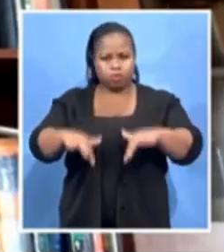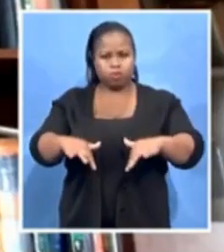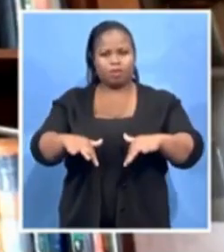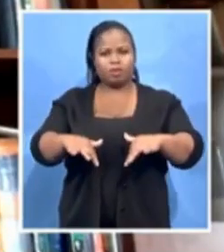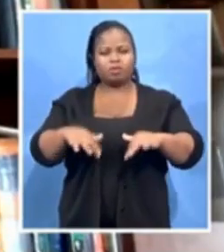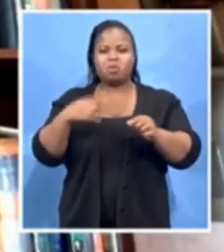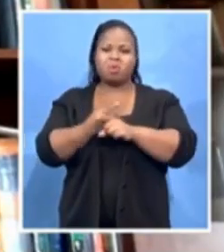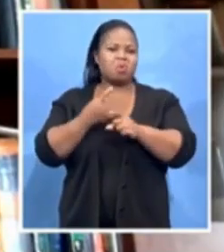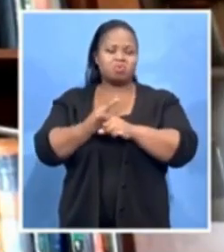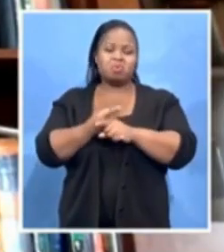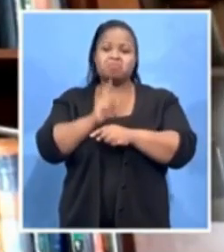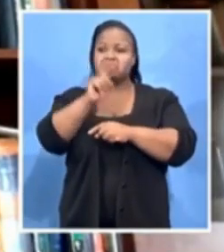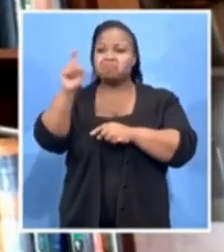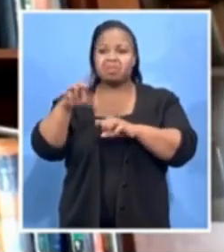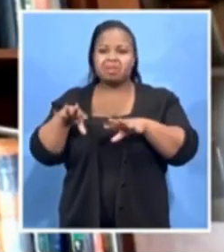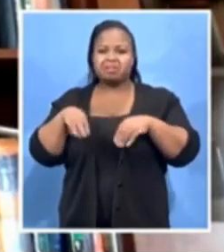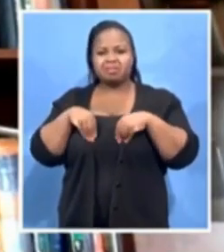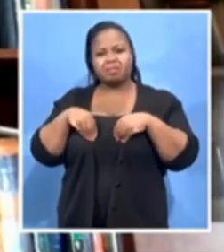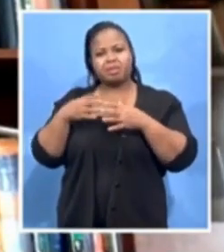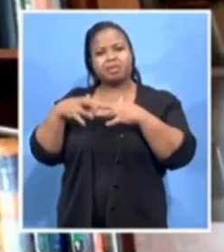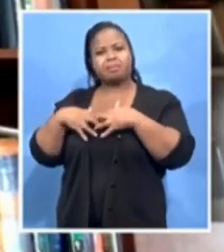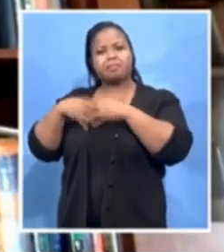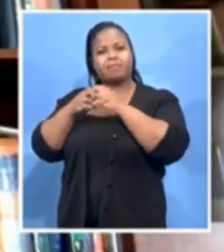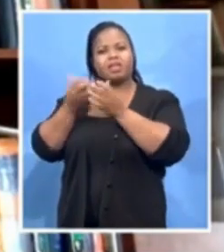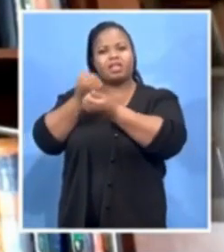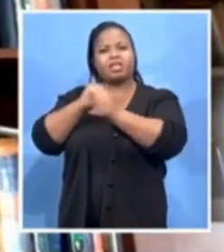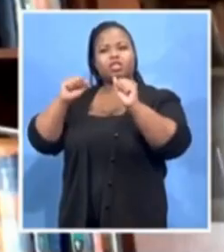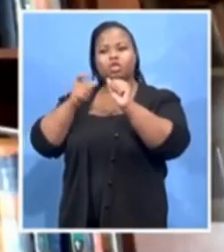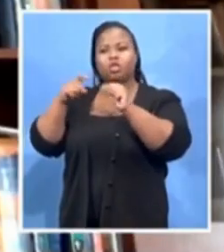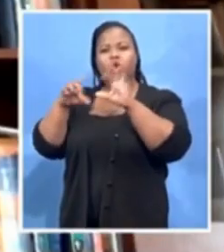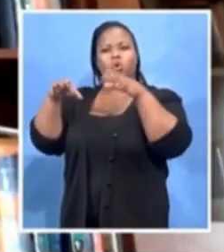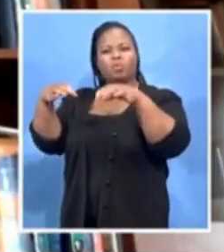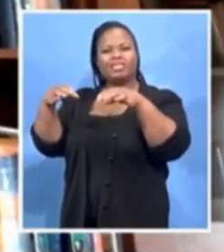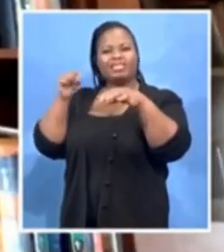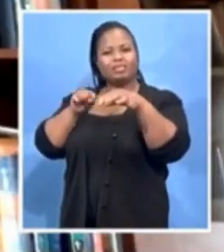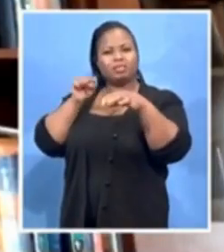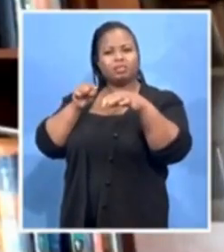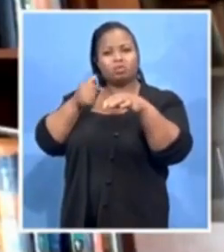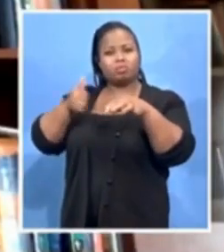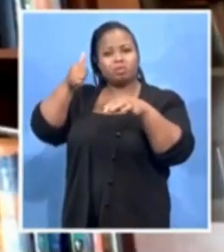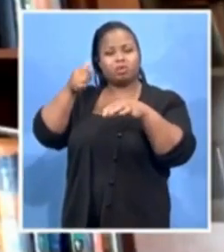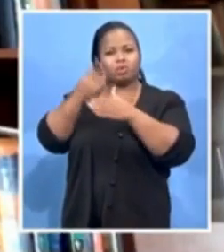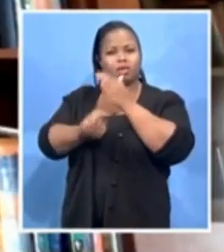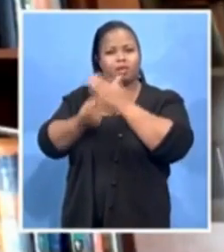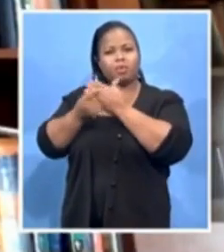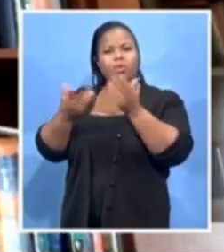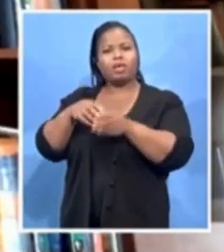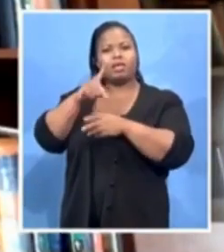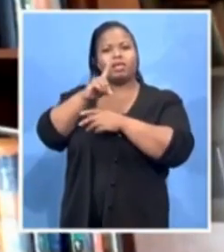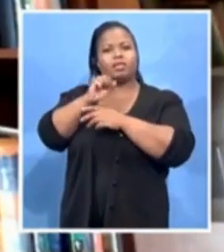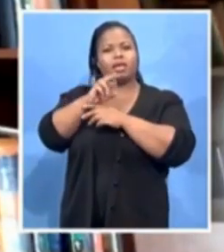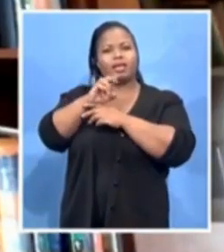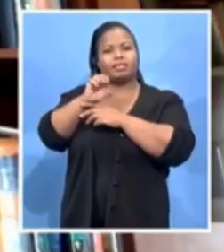the African Liberation Committee, which was to be headquartered in Dar es Salaam in Tanzania. But it